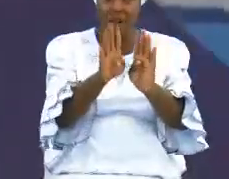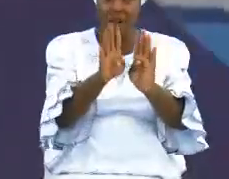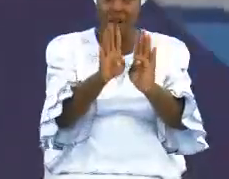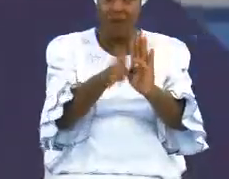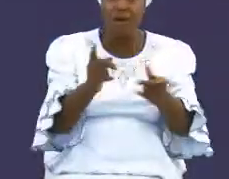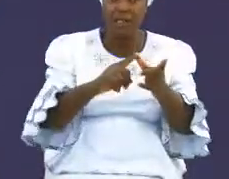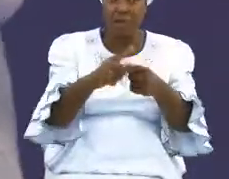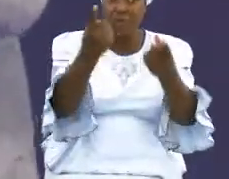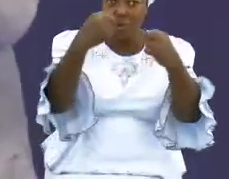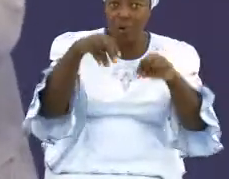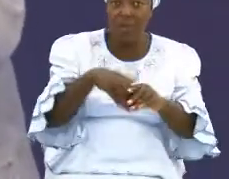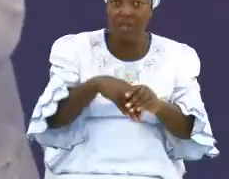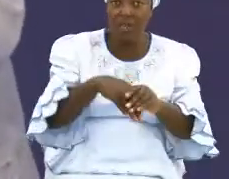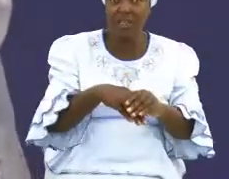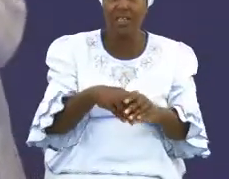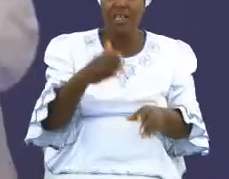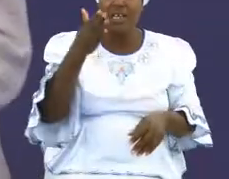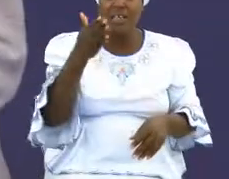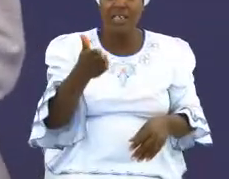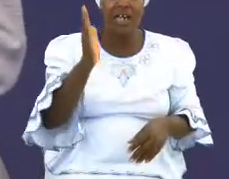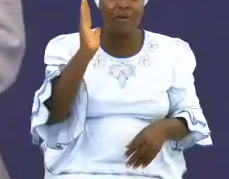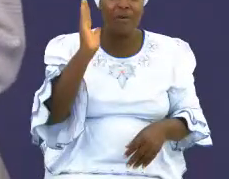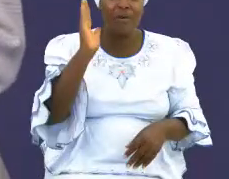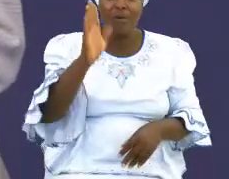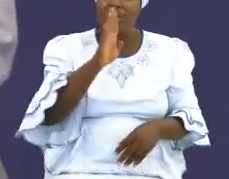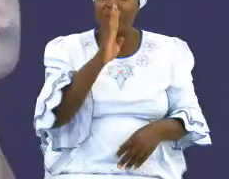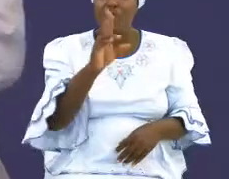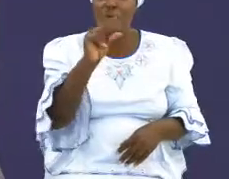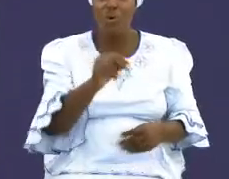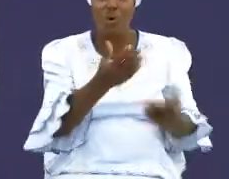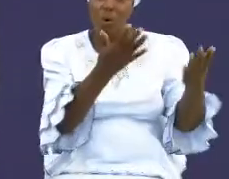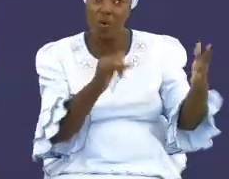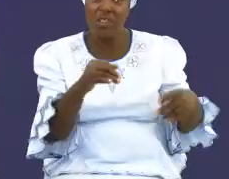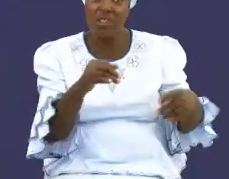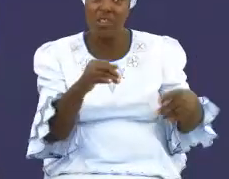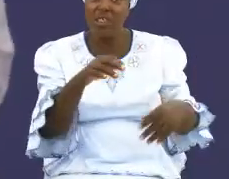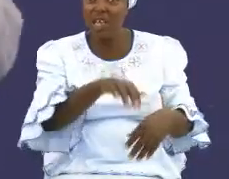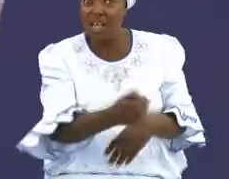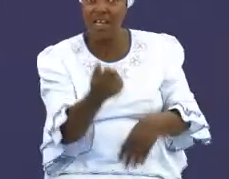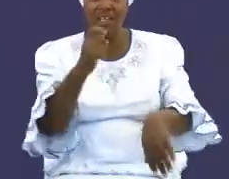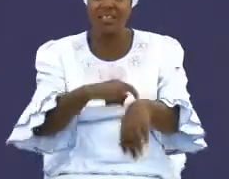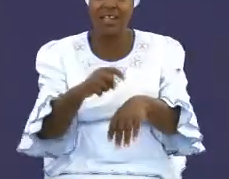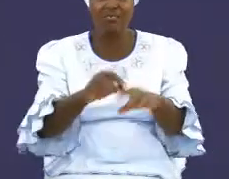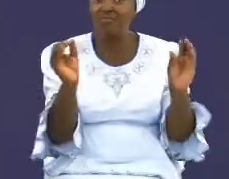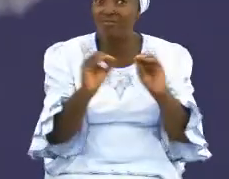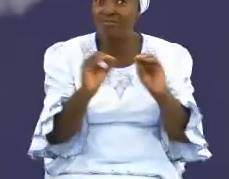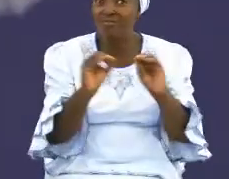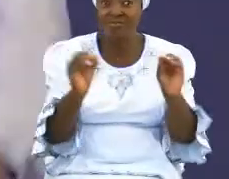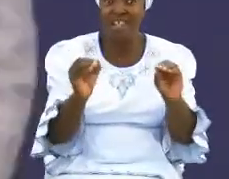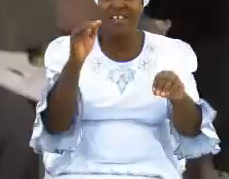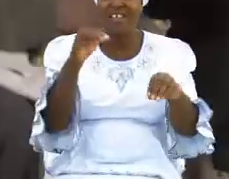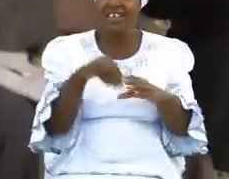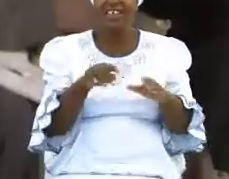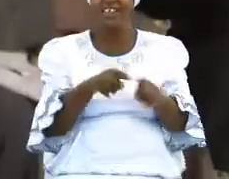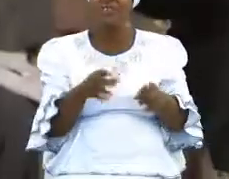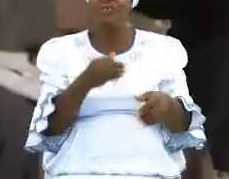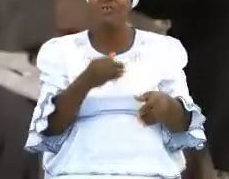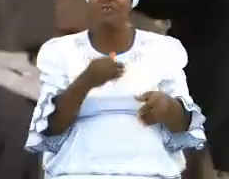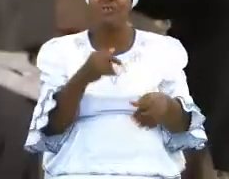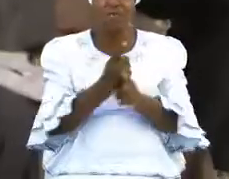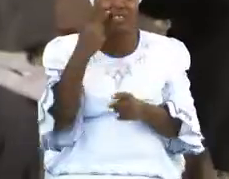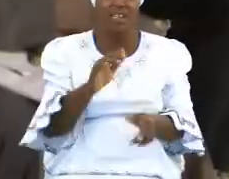come in, there will be no wasting of any time at all. In like this, bam, miracle will come upon